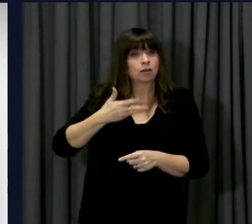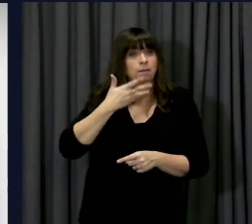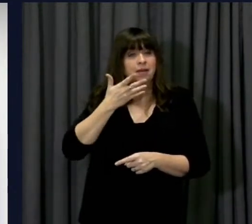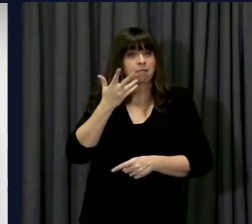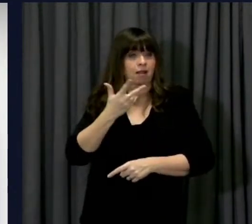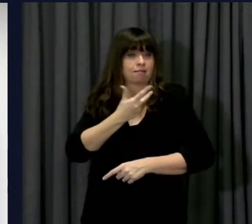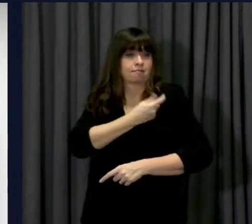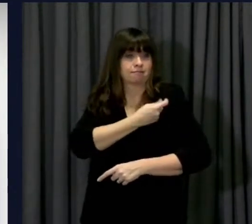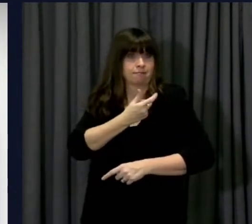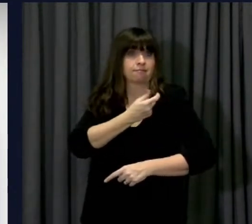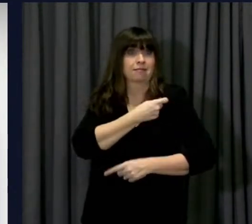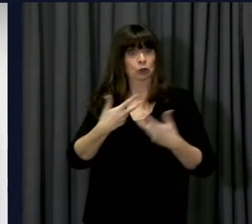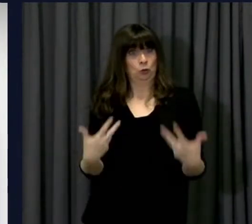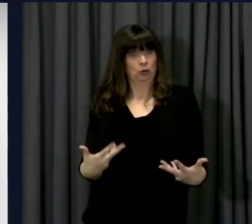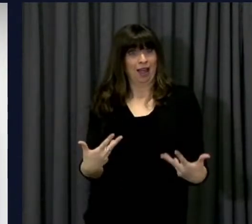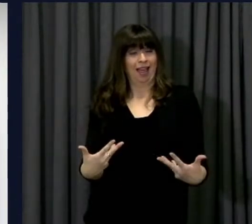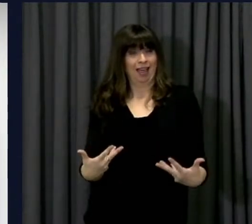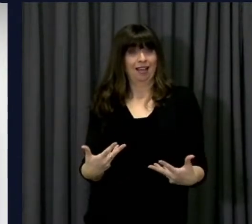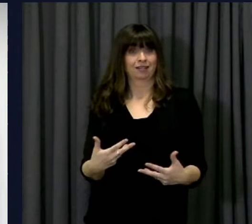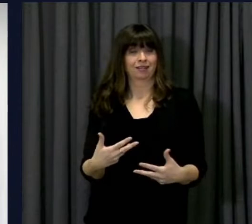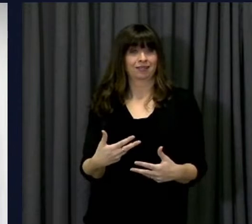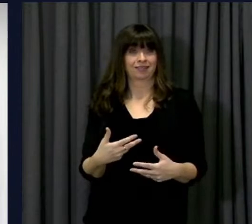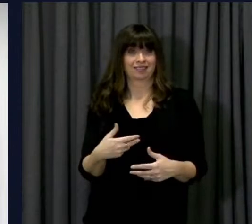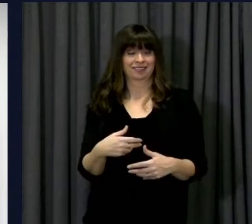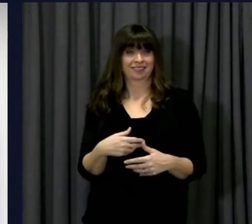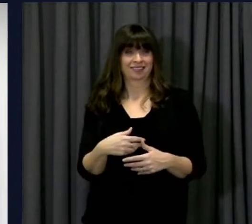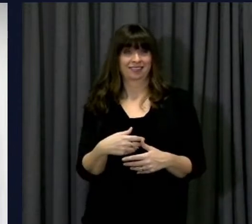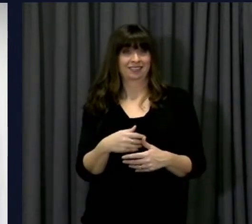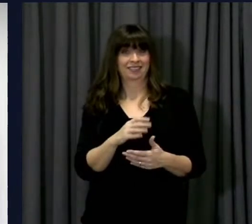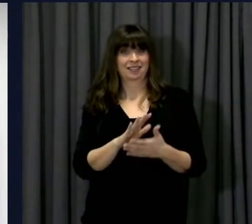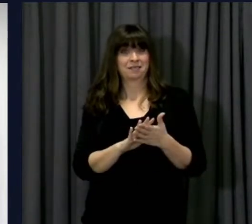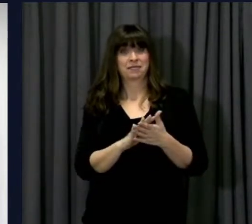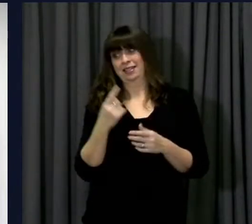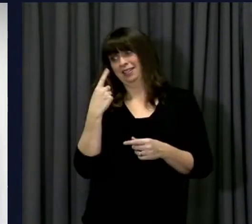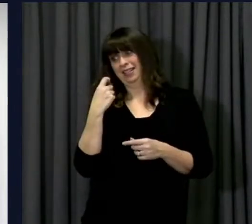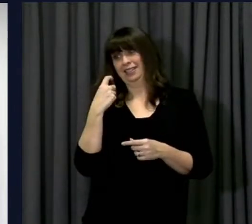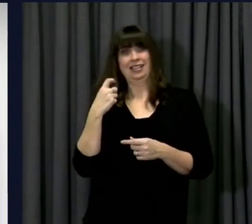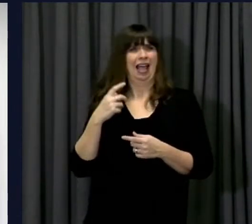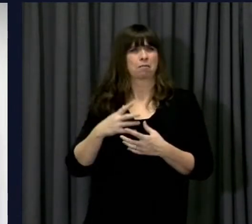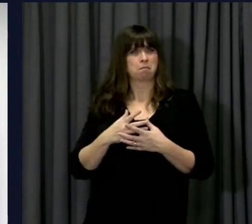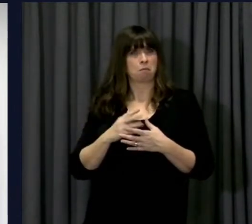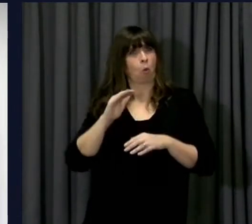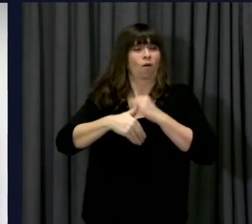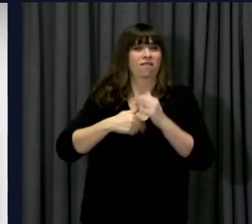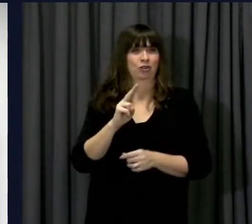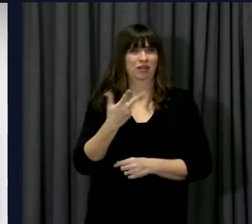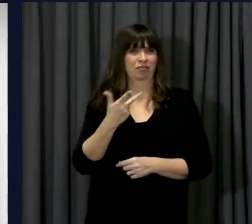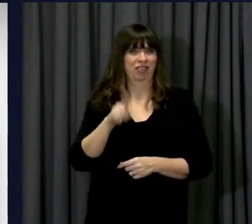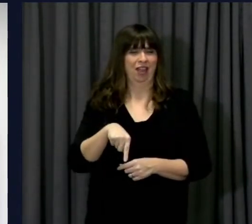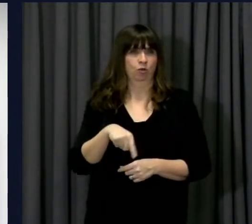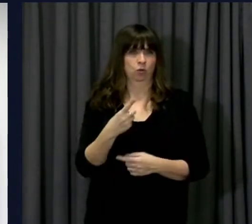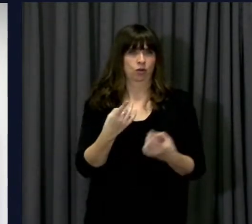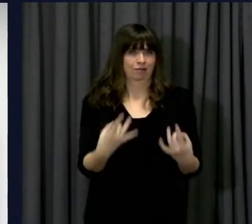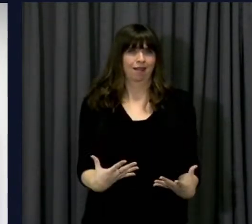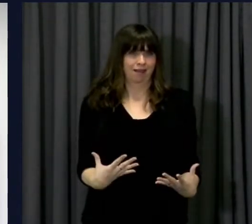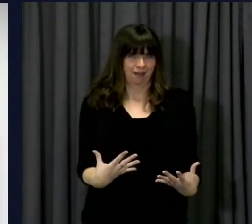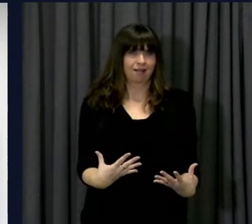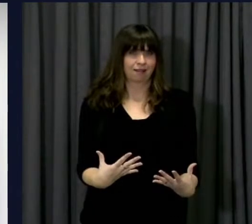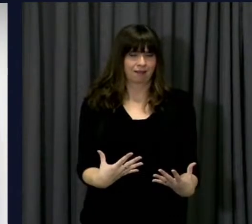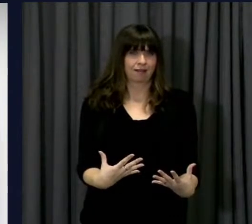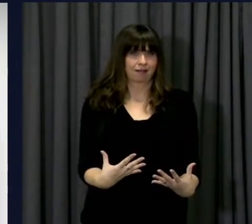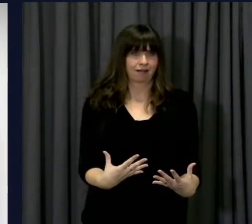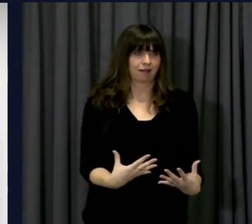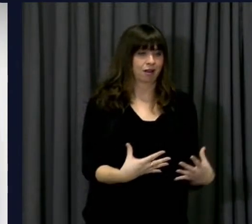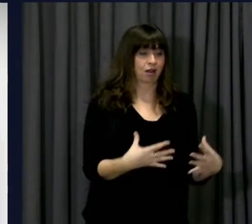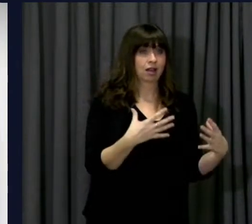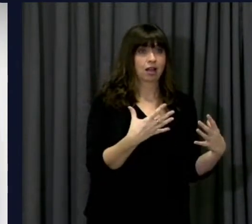increased and reported today, more than 23,000 in the day before. And as we move from not just the first two priority groups